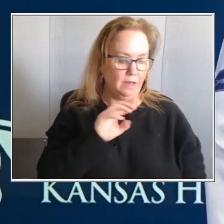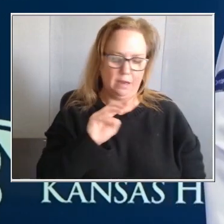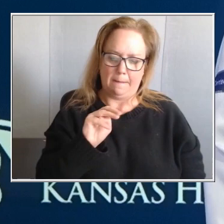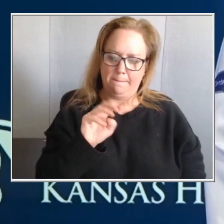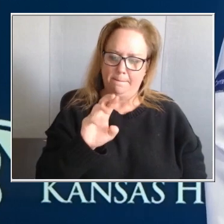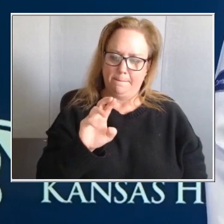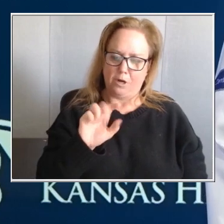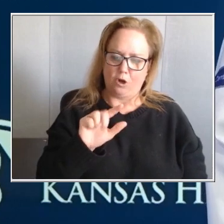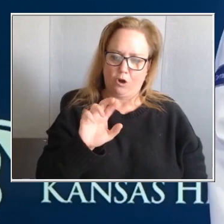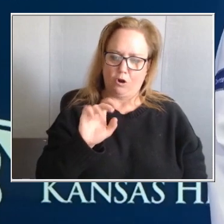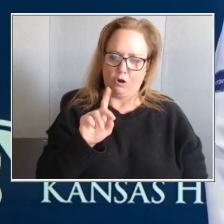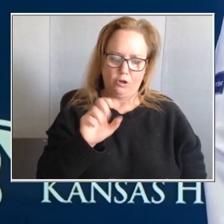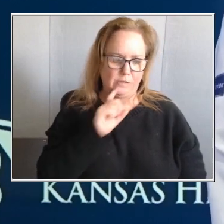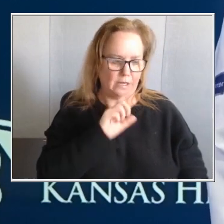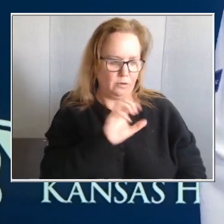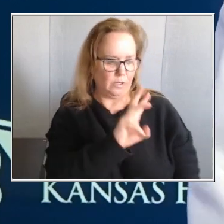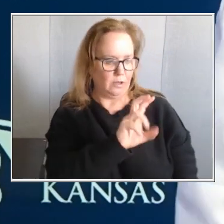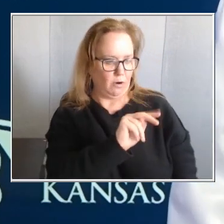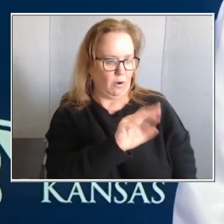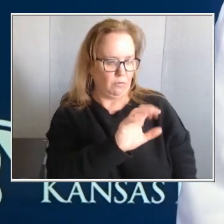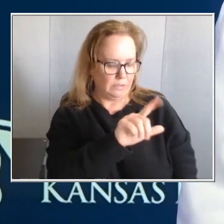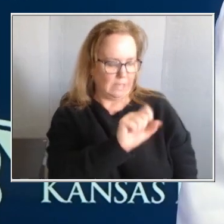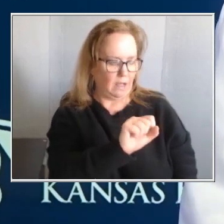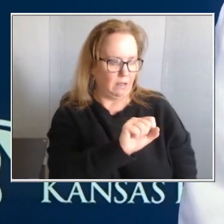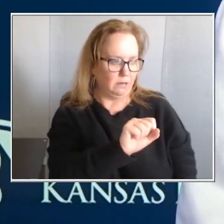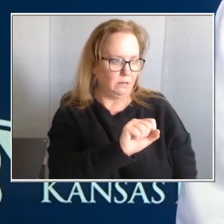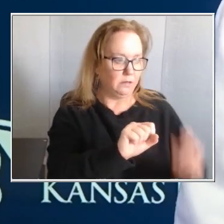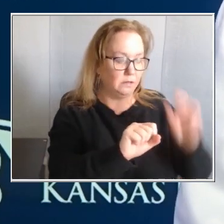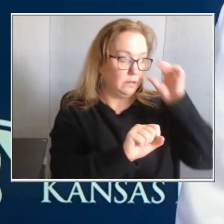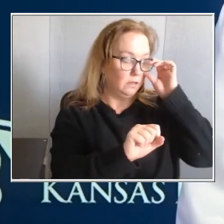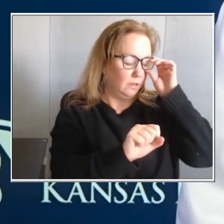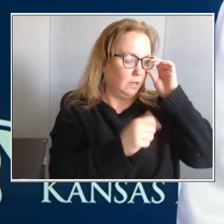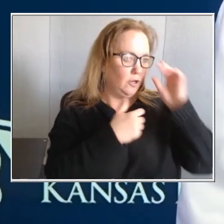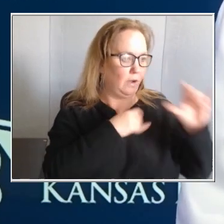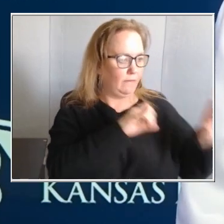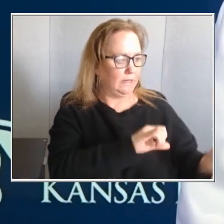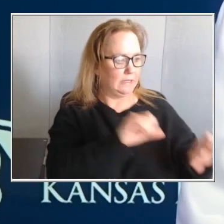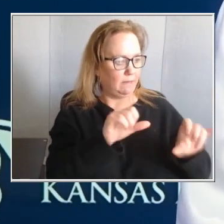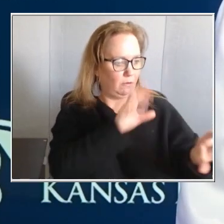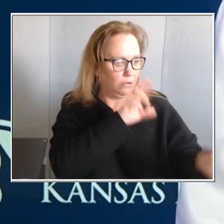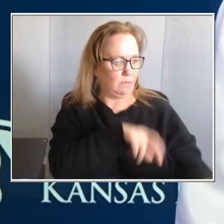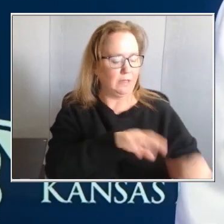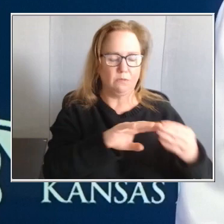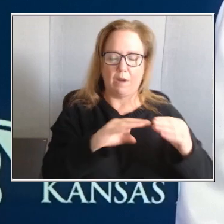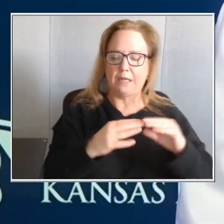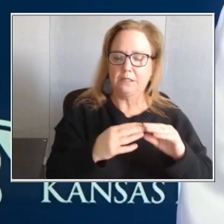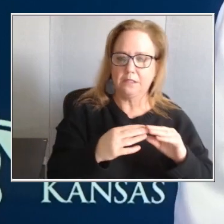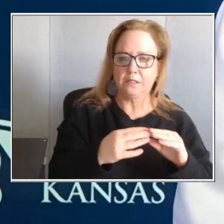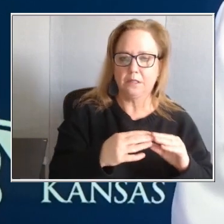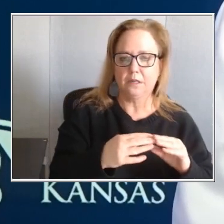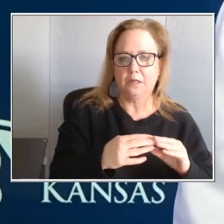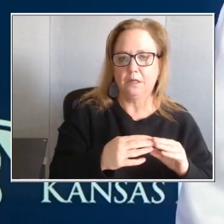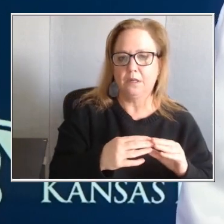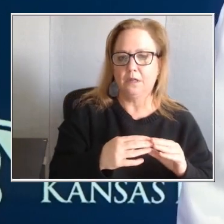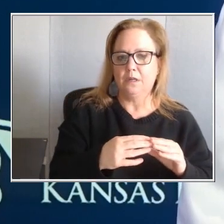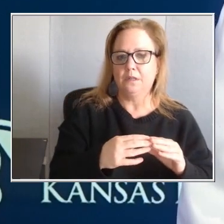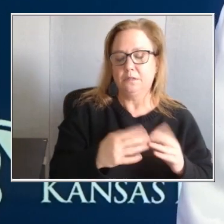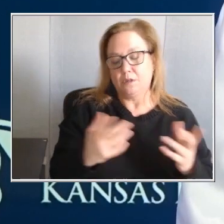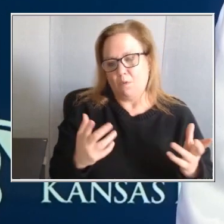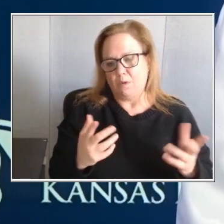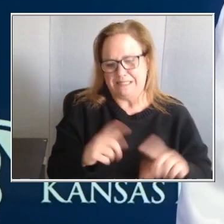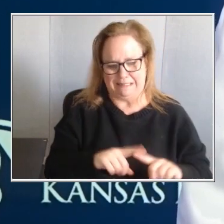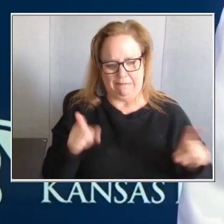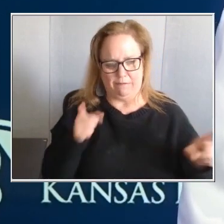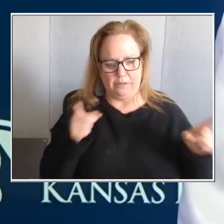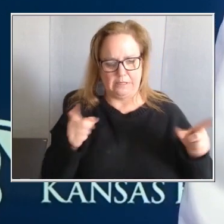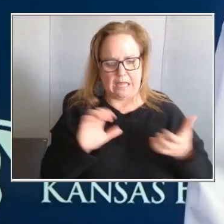earlier using the patient's own cells, you got similar response rates. So what gives here? How